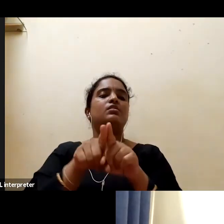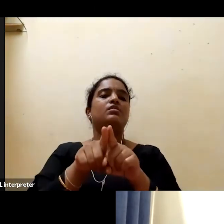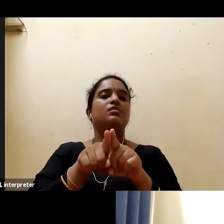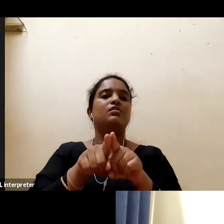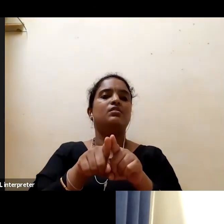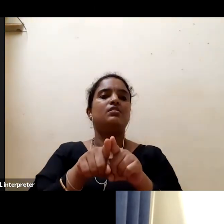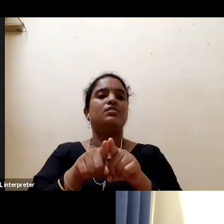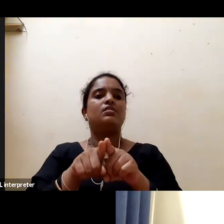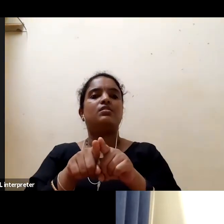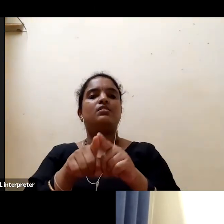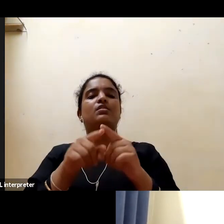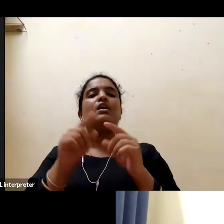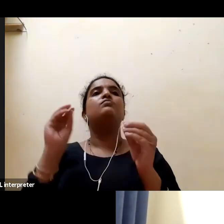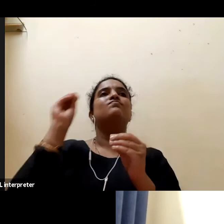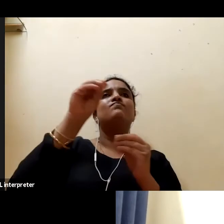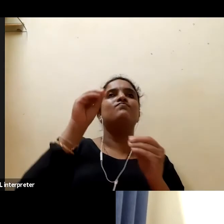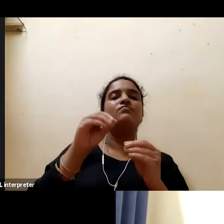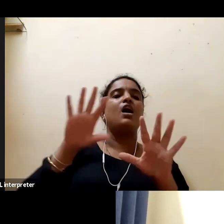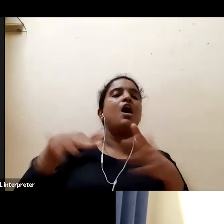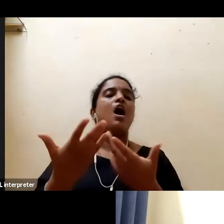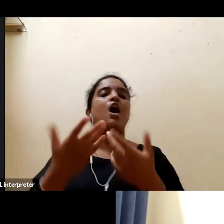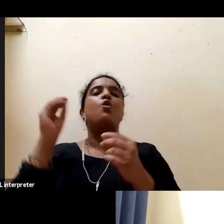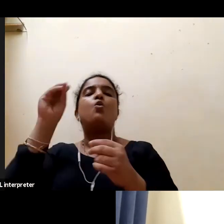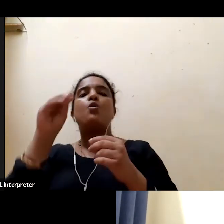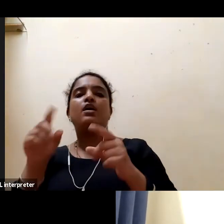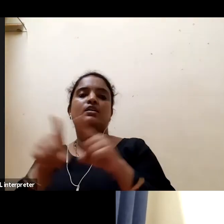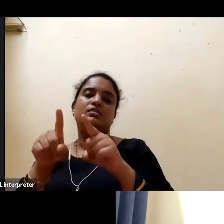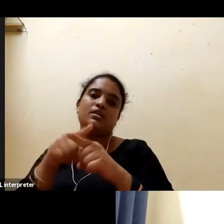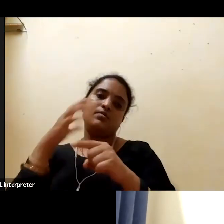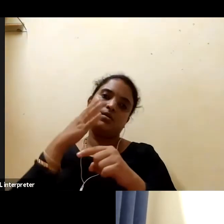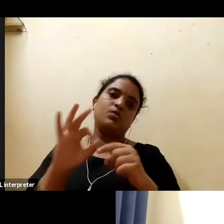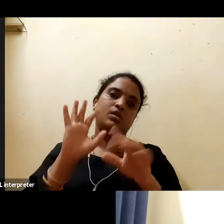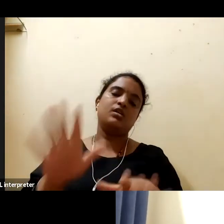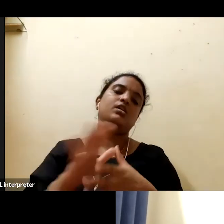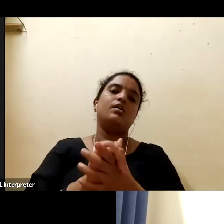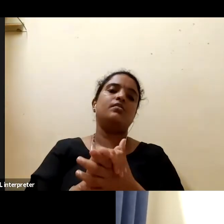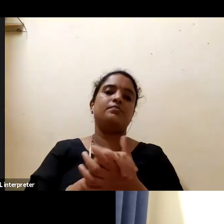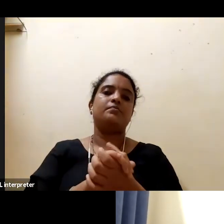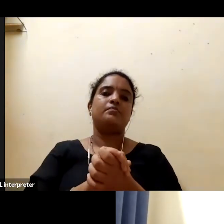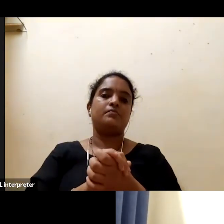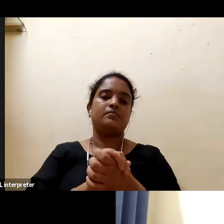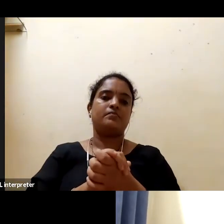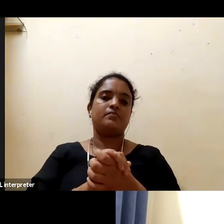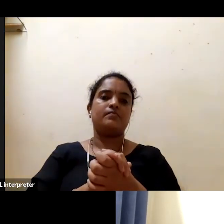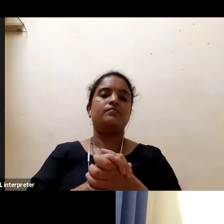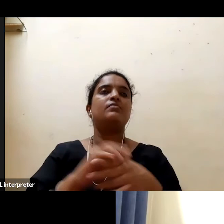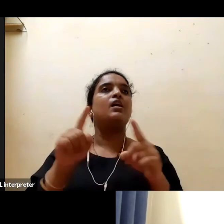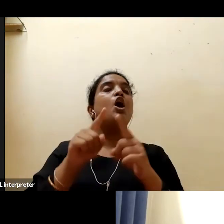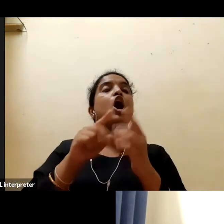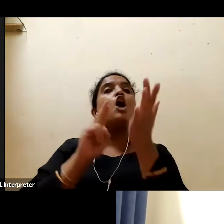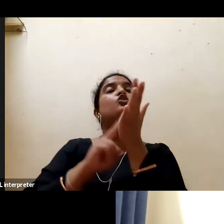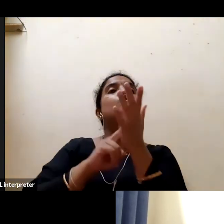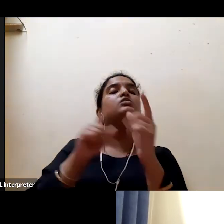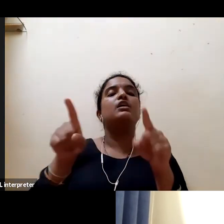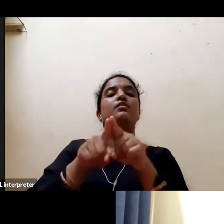post it today, you can post it tomorrow. But ideally, you shouldn't do that with a newsletter. You have to be really punctual. If it's like some